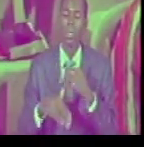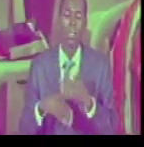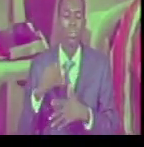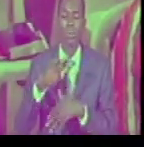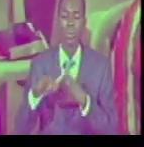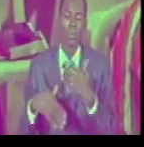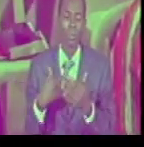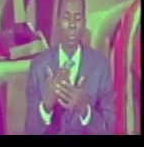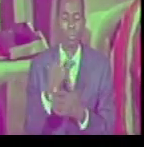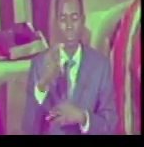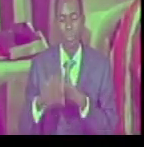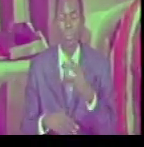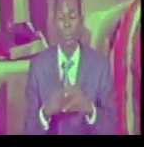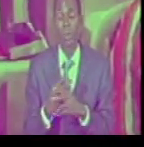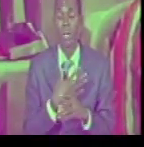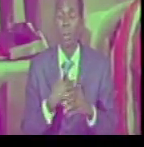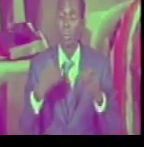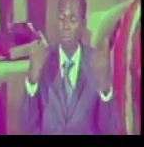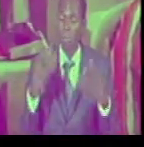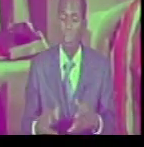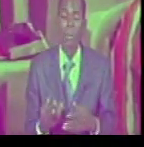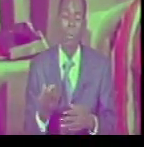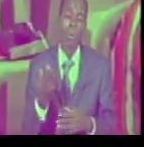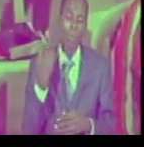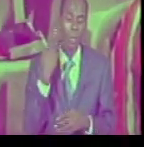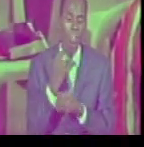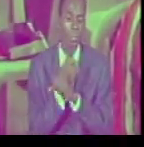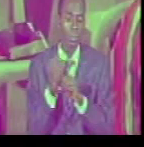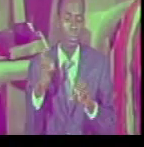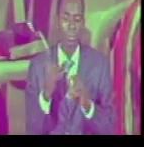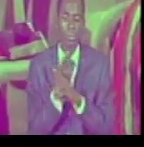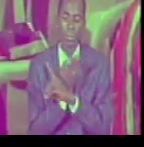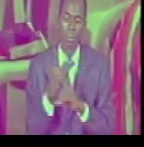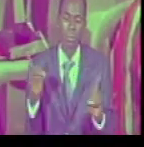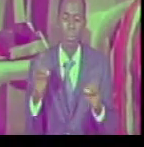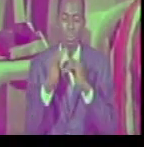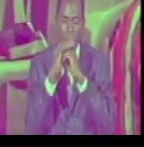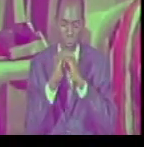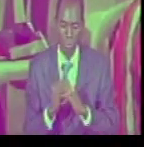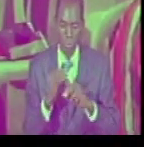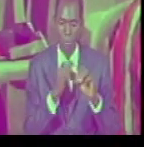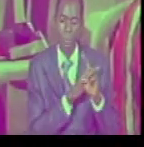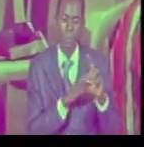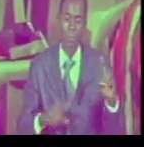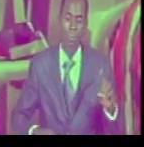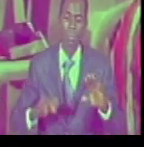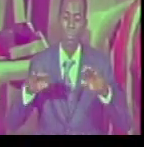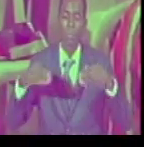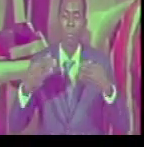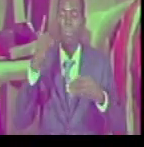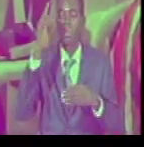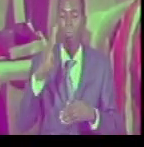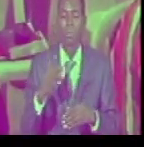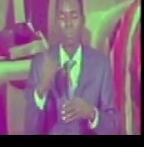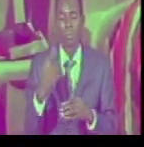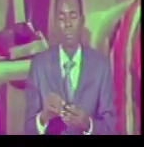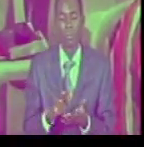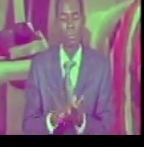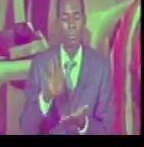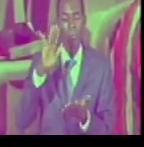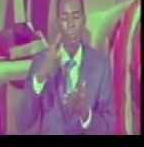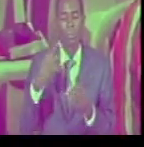God. Many were saved, many were healed, many were delivered. Worship the Lord. Give God the glory. Give God the